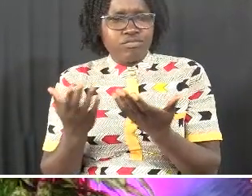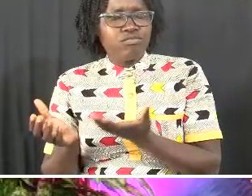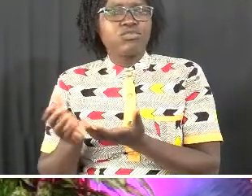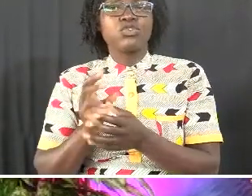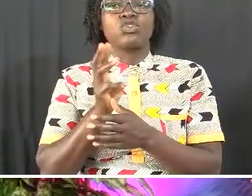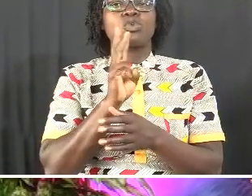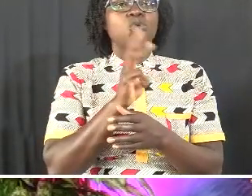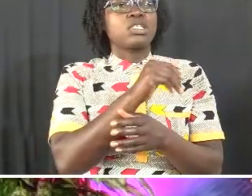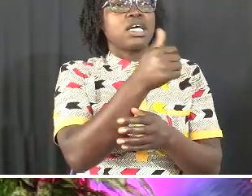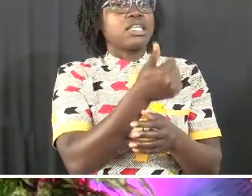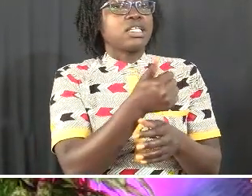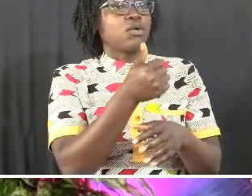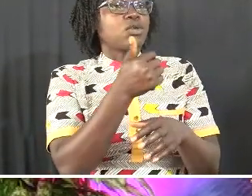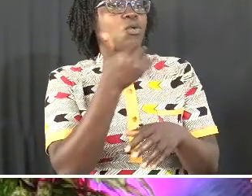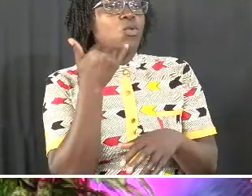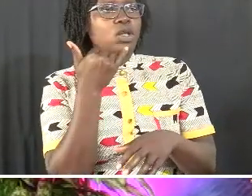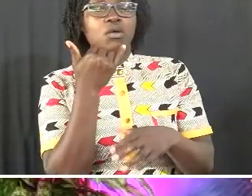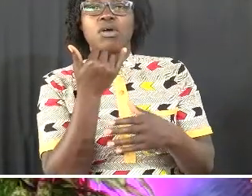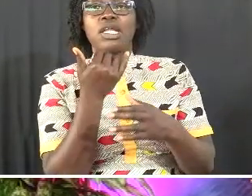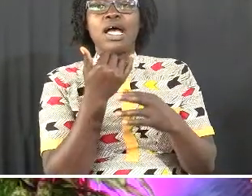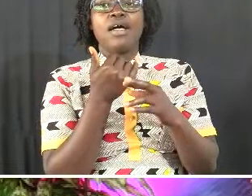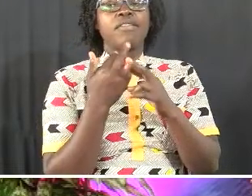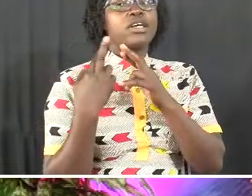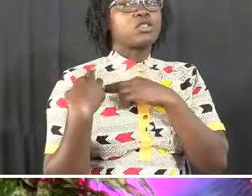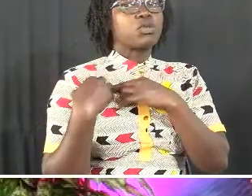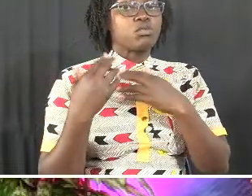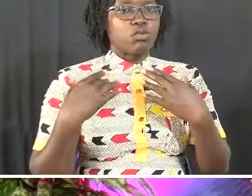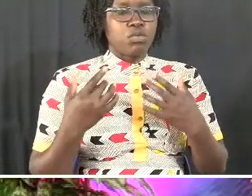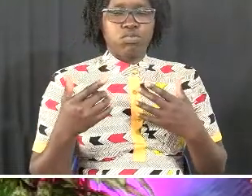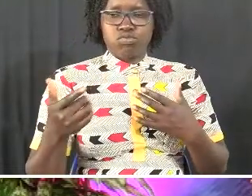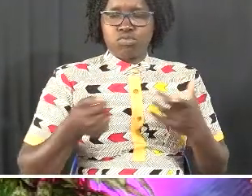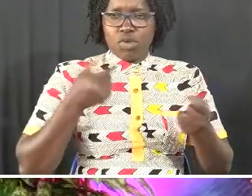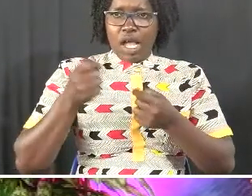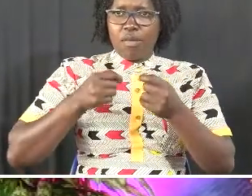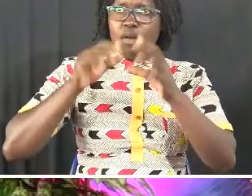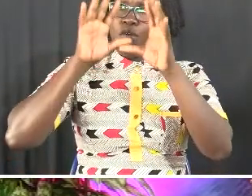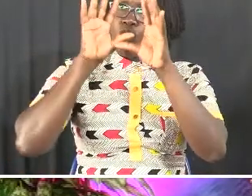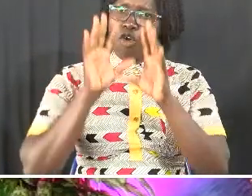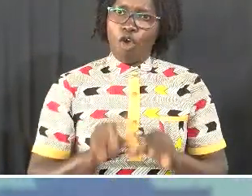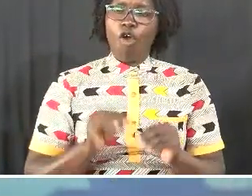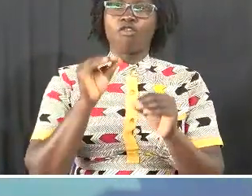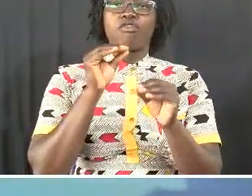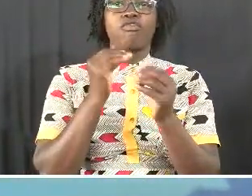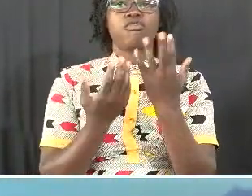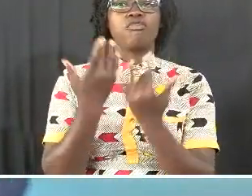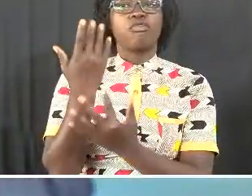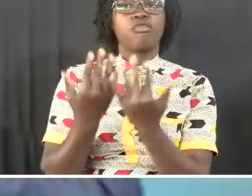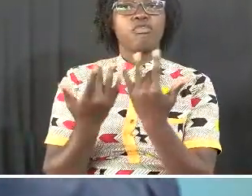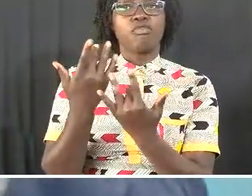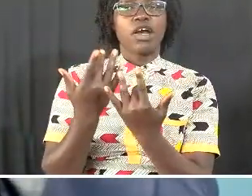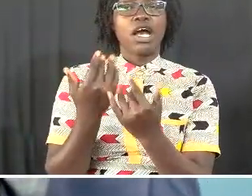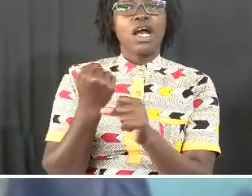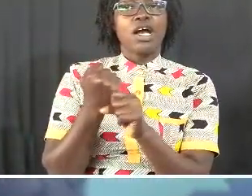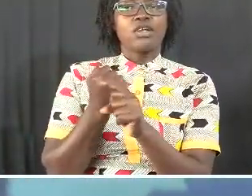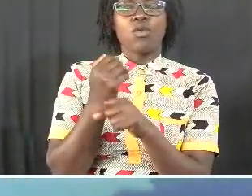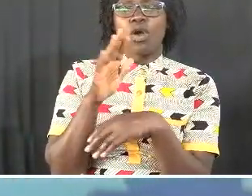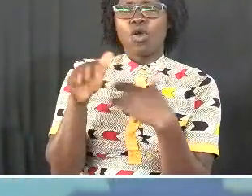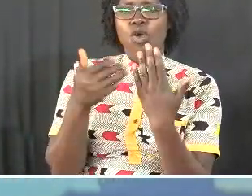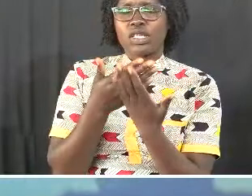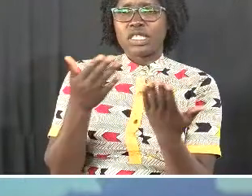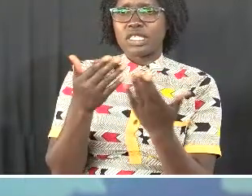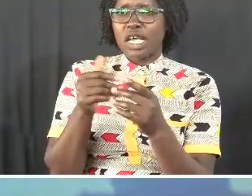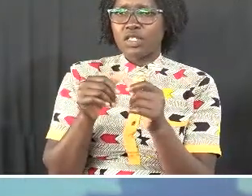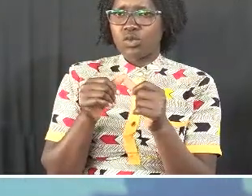things, somebody to call the responsible people to come and put off this fire. And do all this as we keep